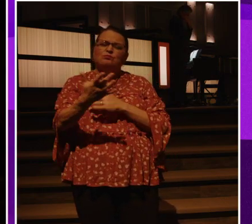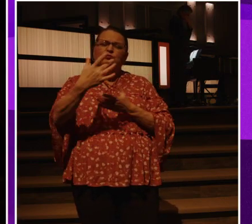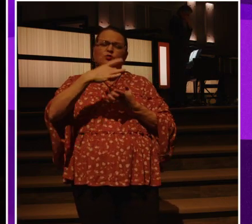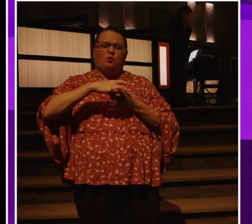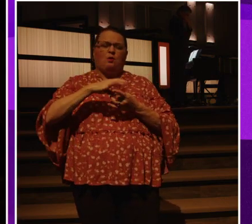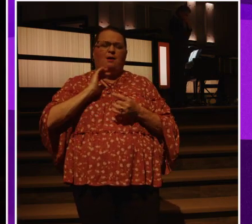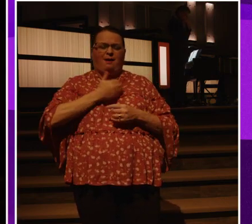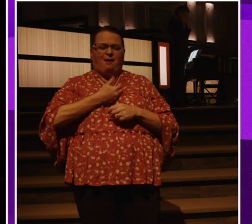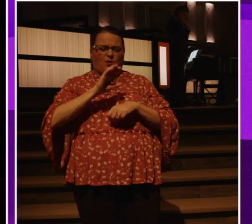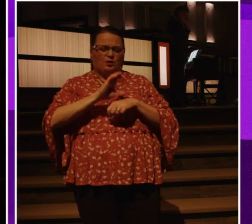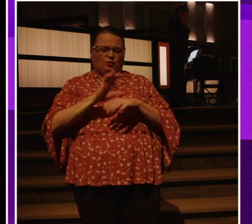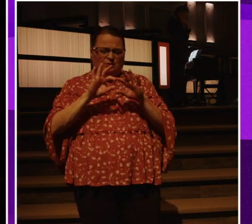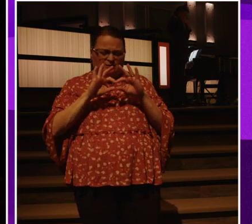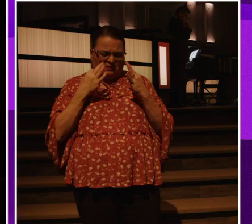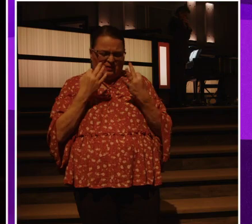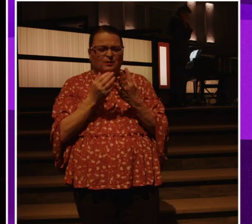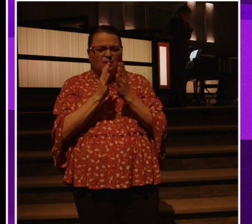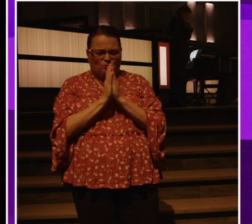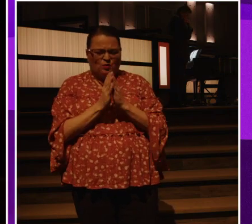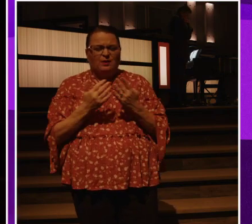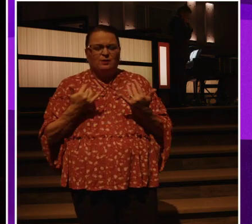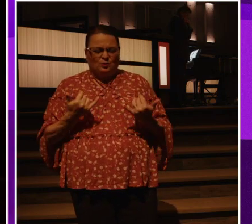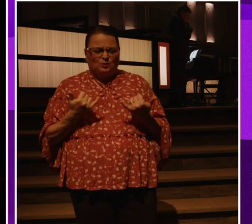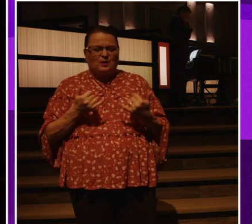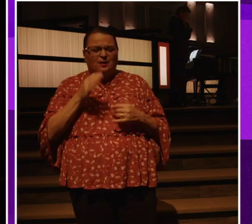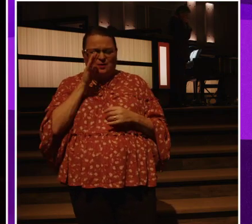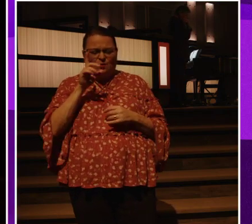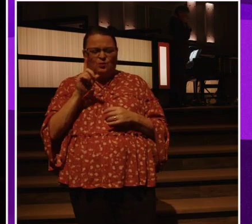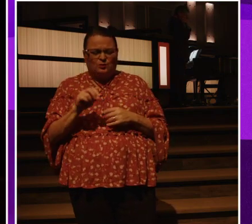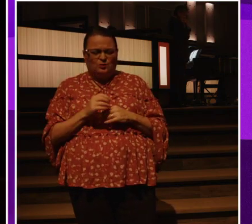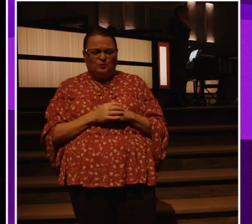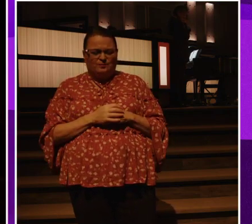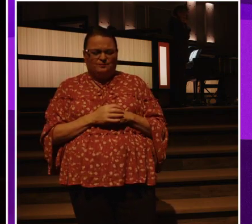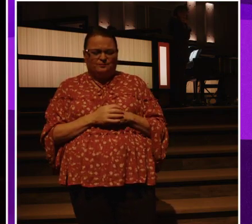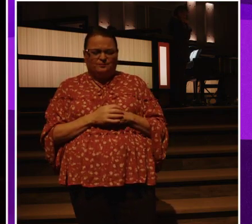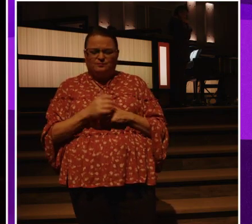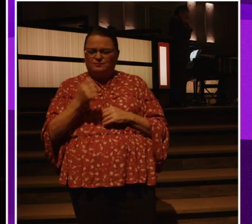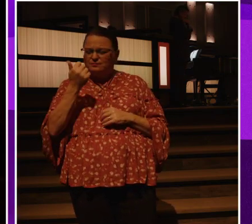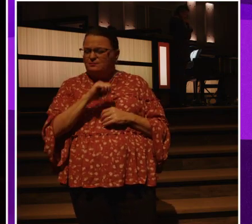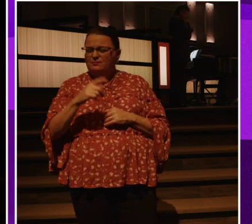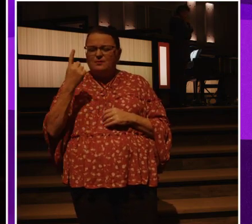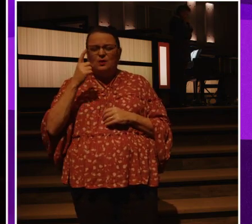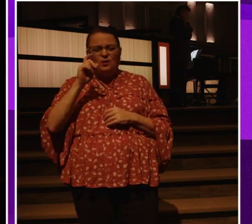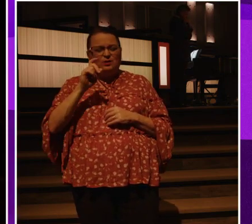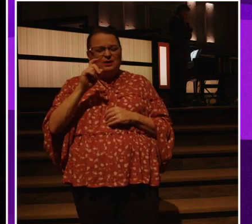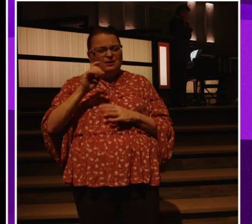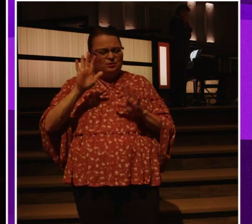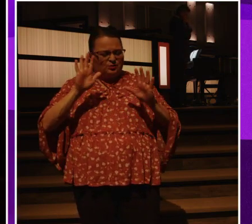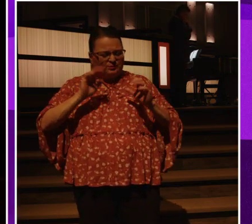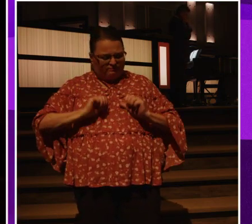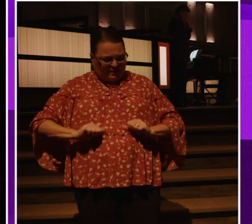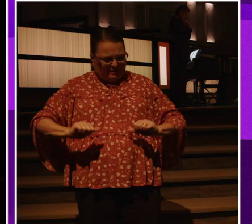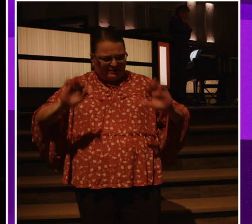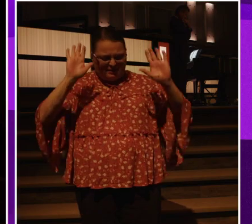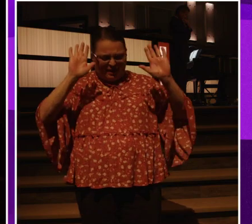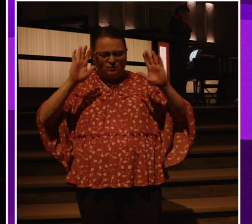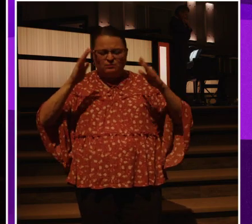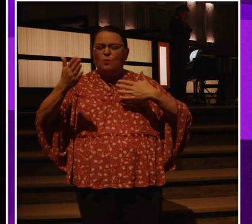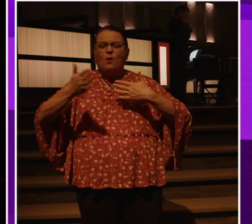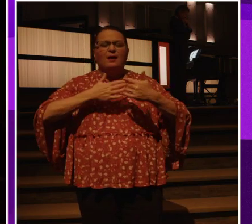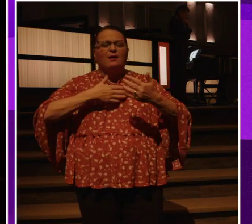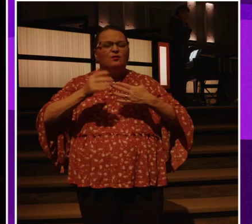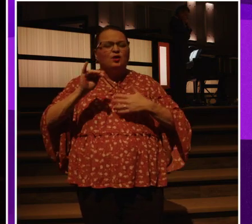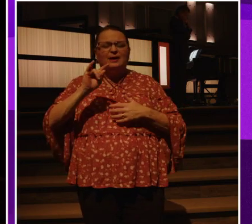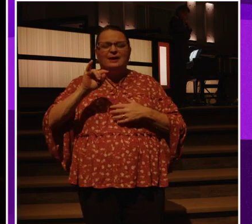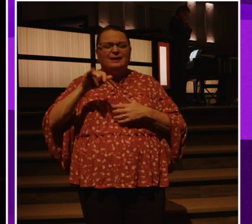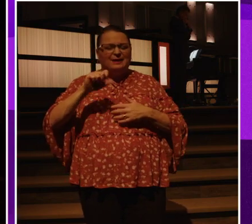the strength to do that today. Anyone who needs to lay it down, whatever it is, anyone who needs